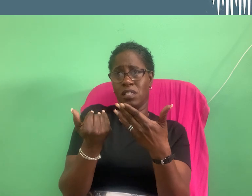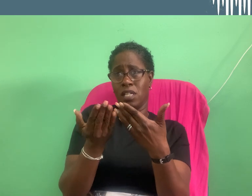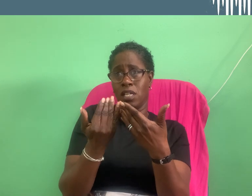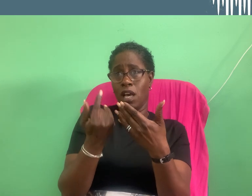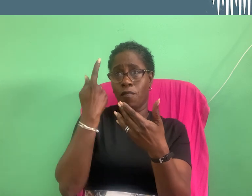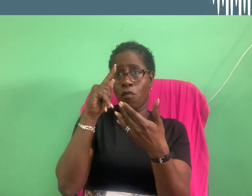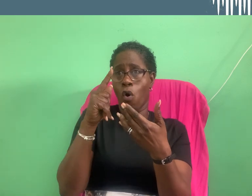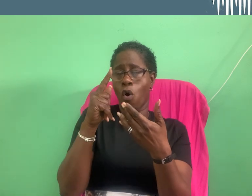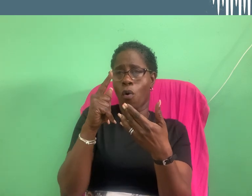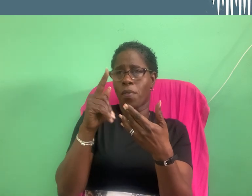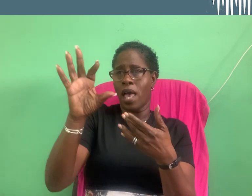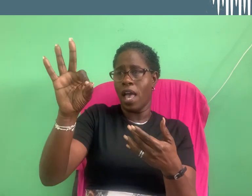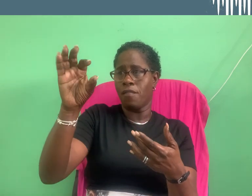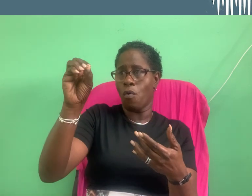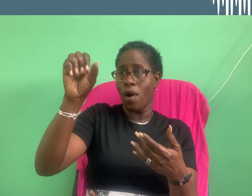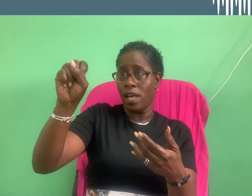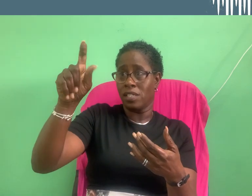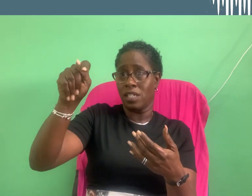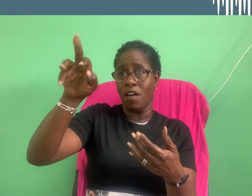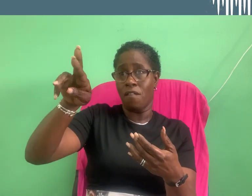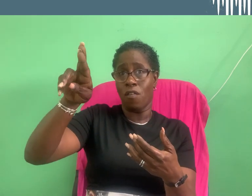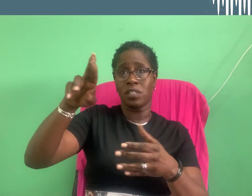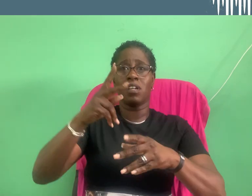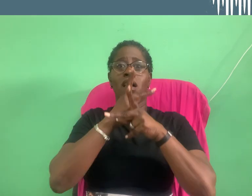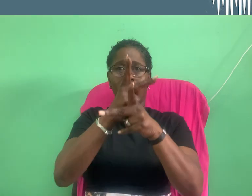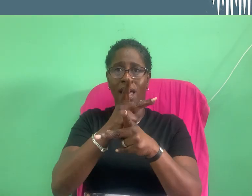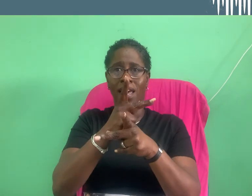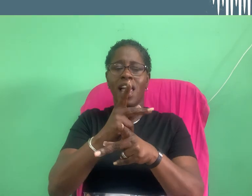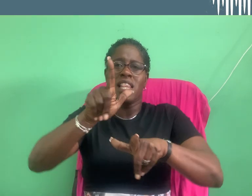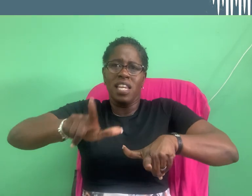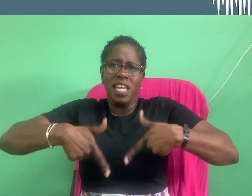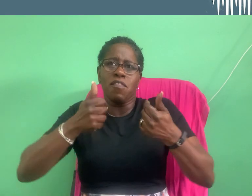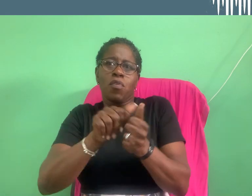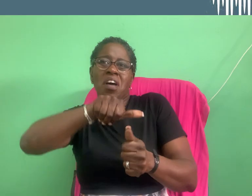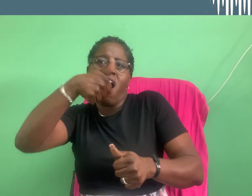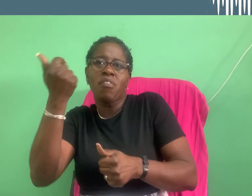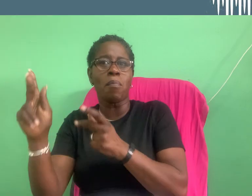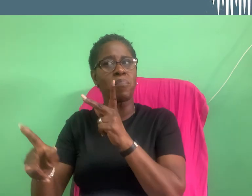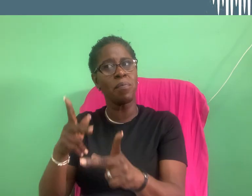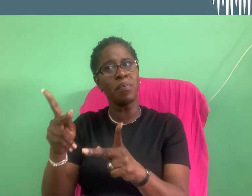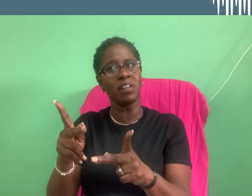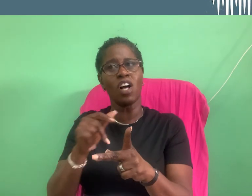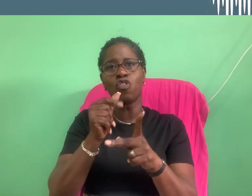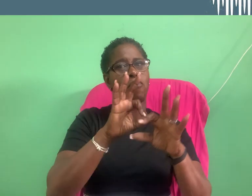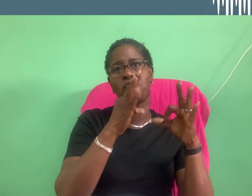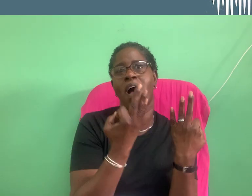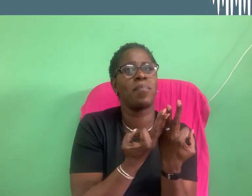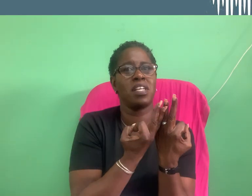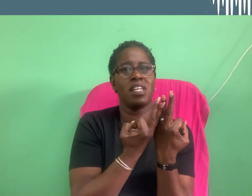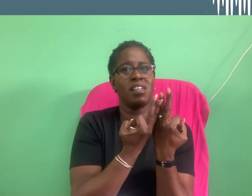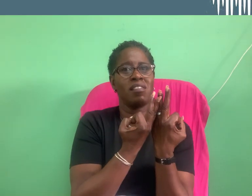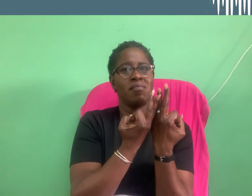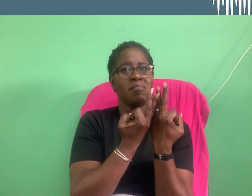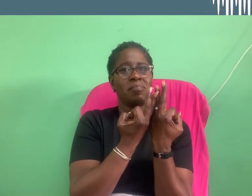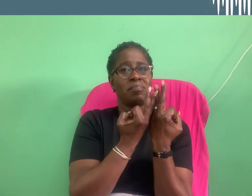care, which we know is a significant risk factor as well. They may be more likely to end up needing care primarily at home and